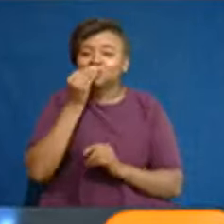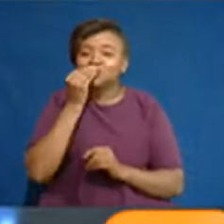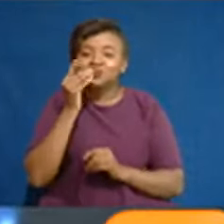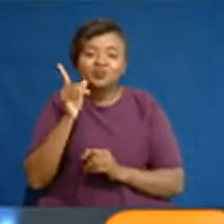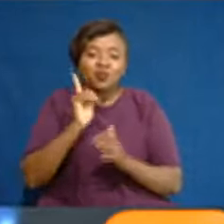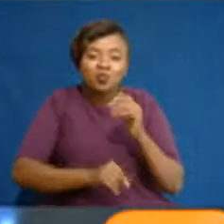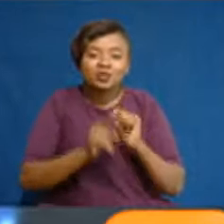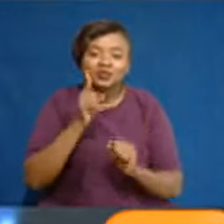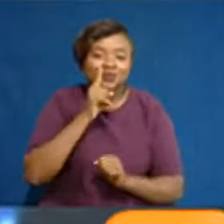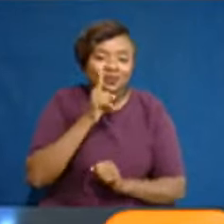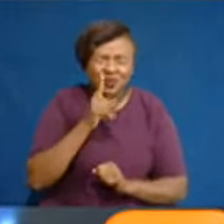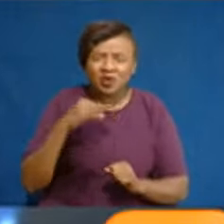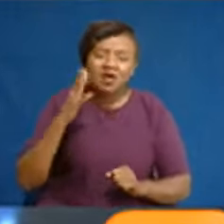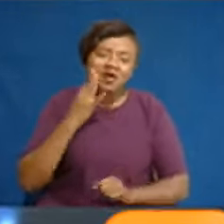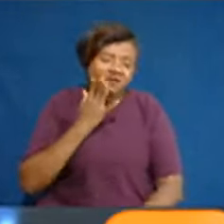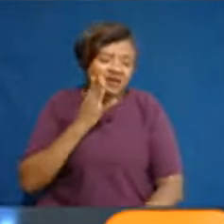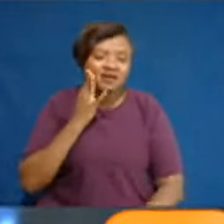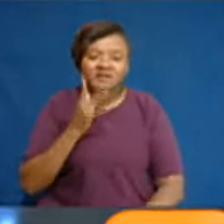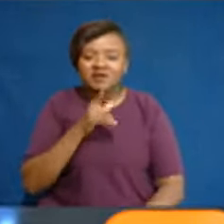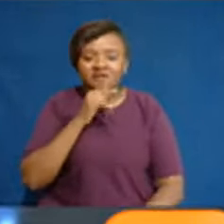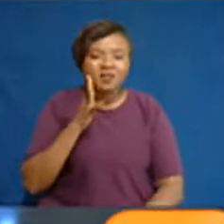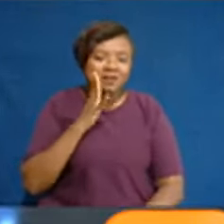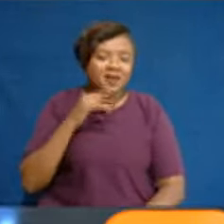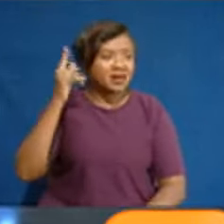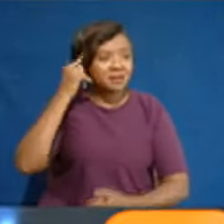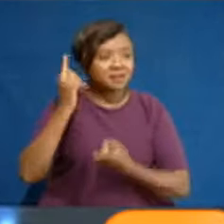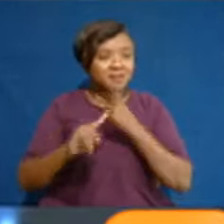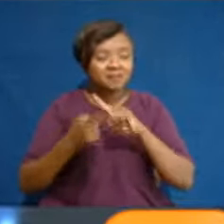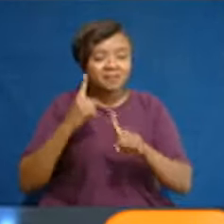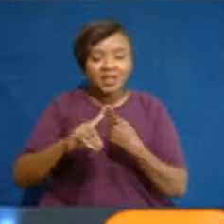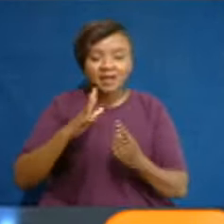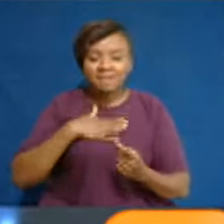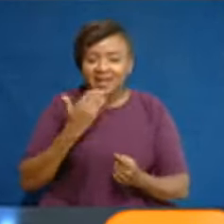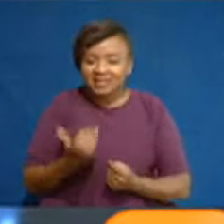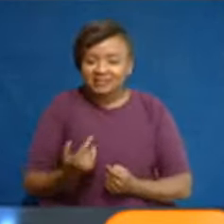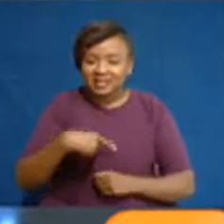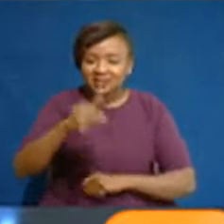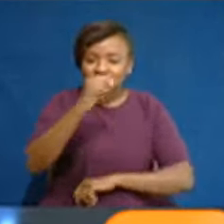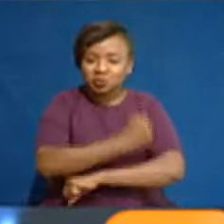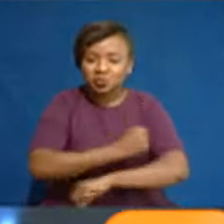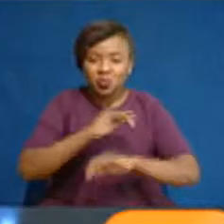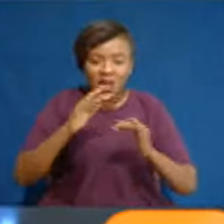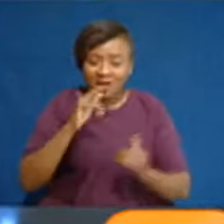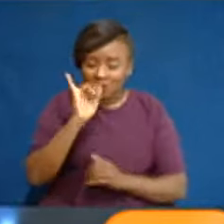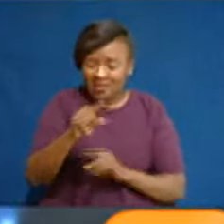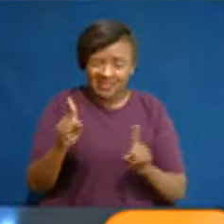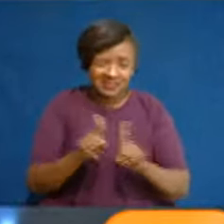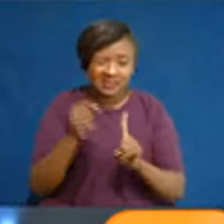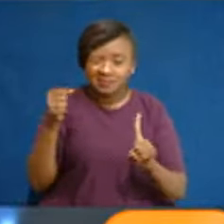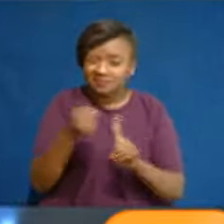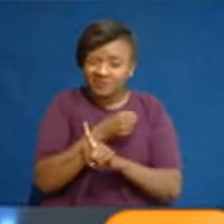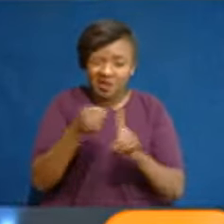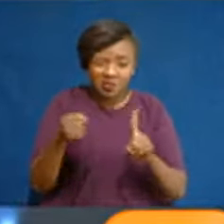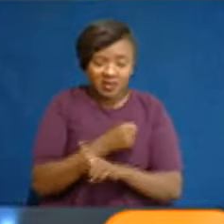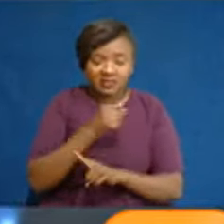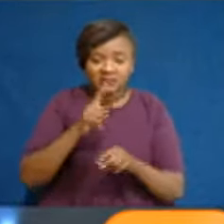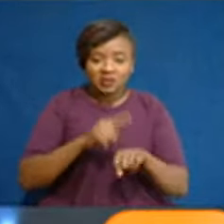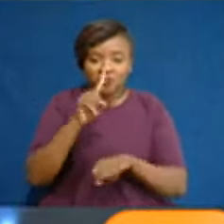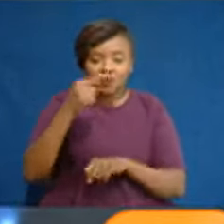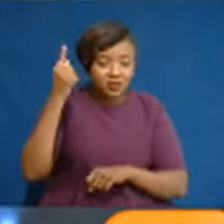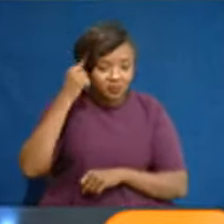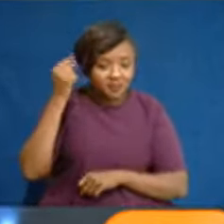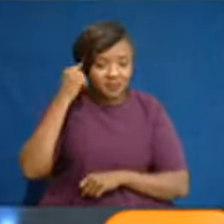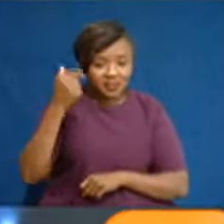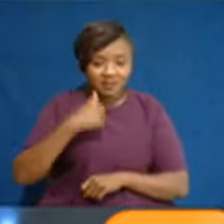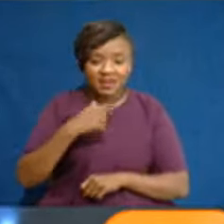everyday parents are thinking about, my God, how will my child go to school? That's violence. You know, when you think about, what will I